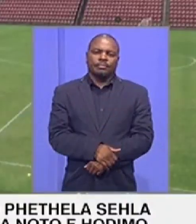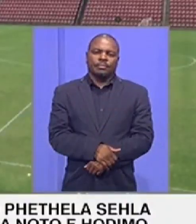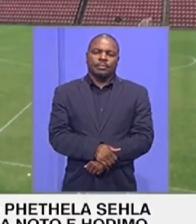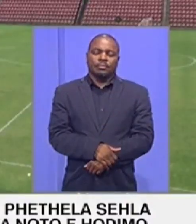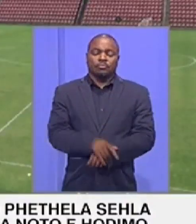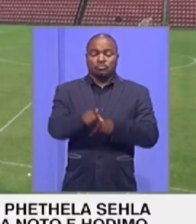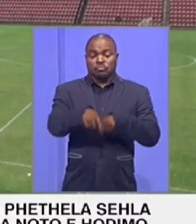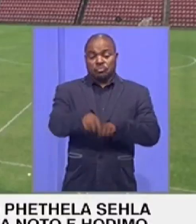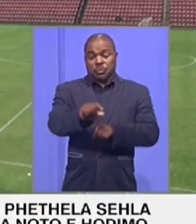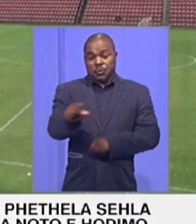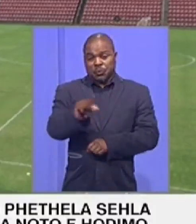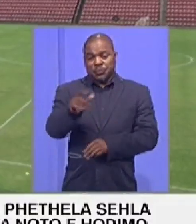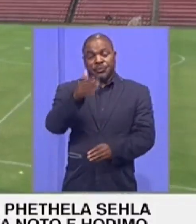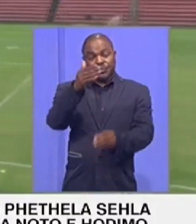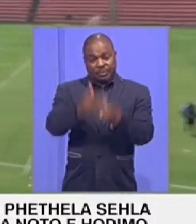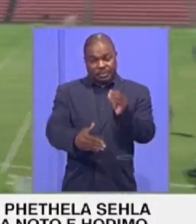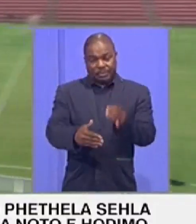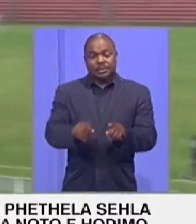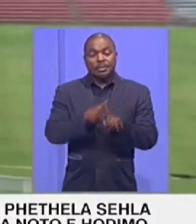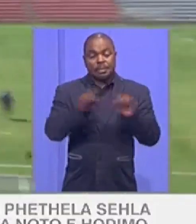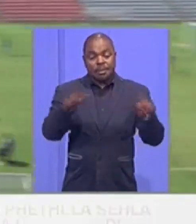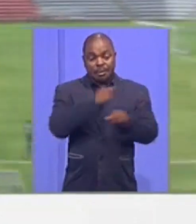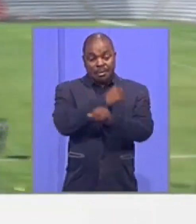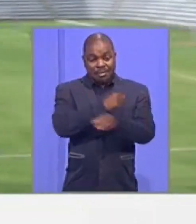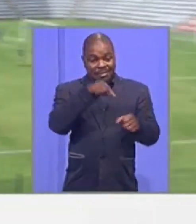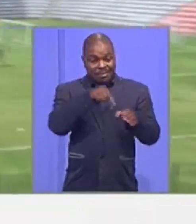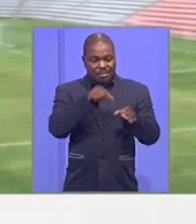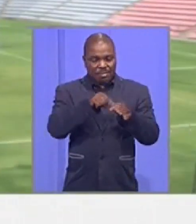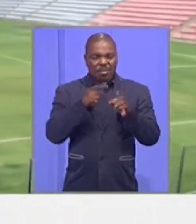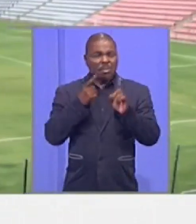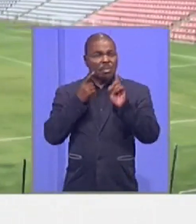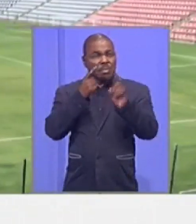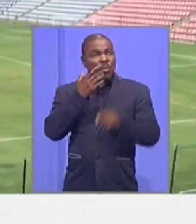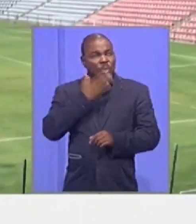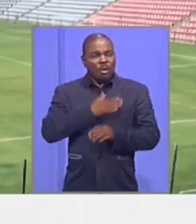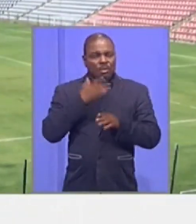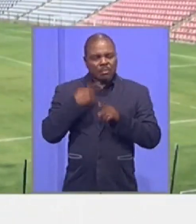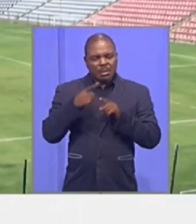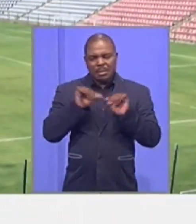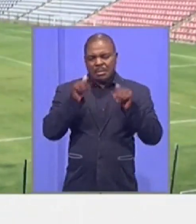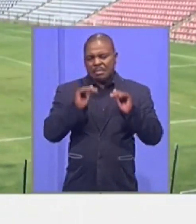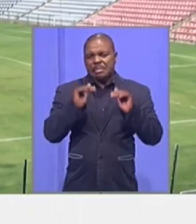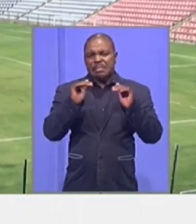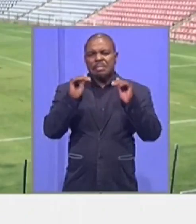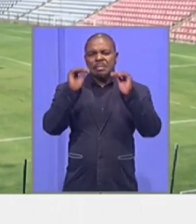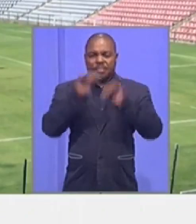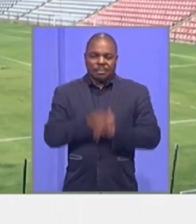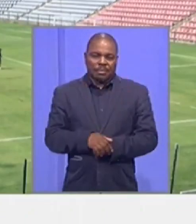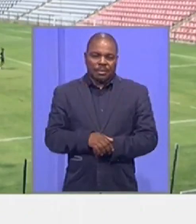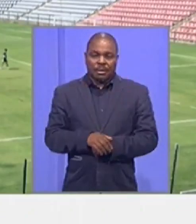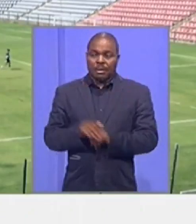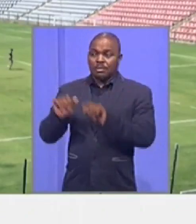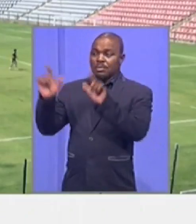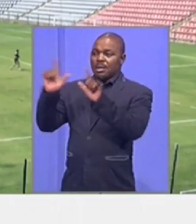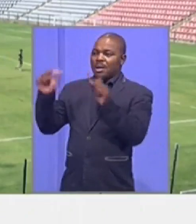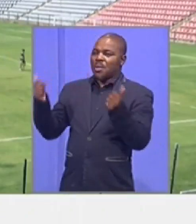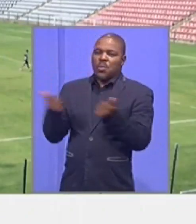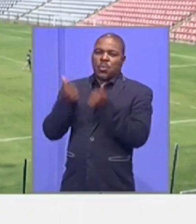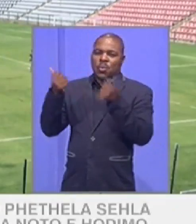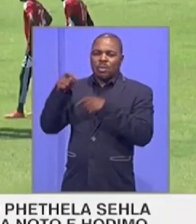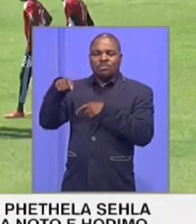Ligi e kgauswi le go fela gomme Orlando Pirates e ikemišeditše go šoma ga botse bjalo ka ge Sundowns e šetše